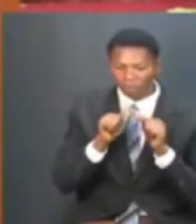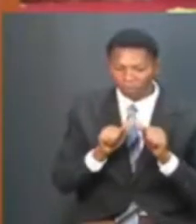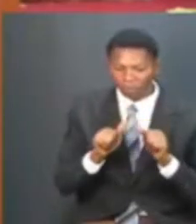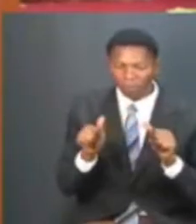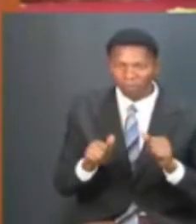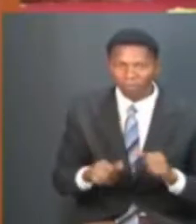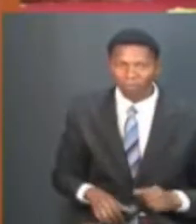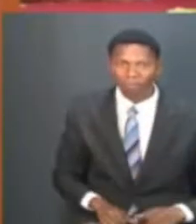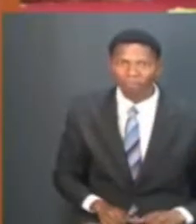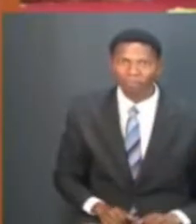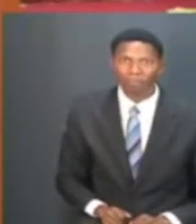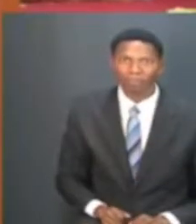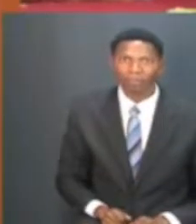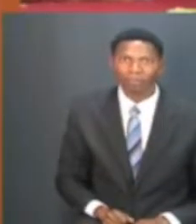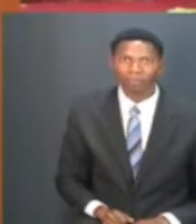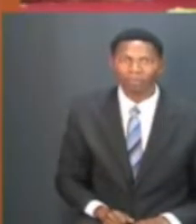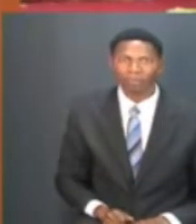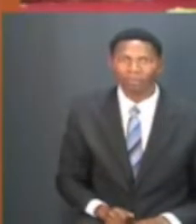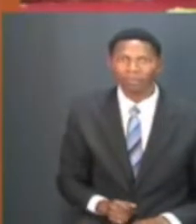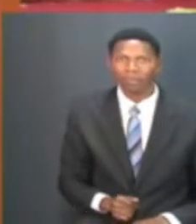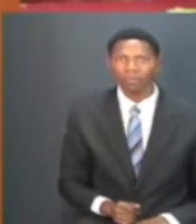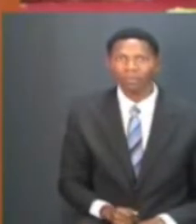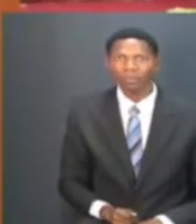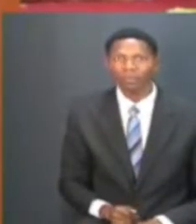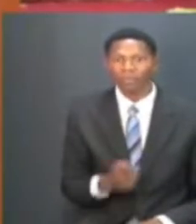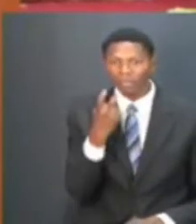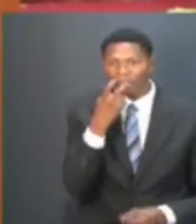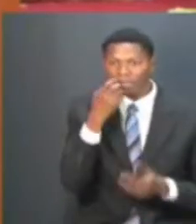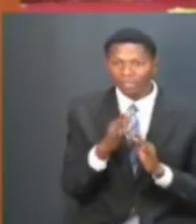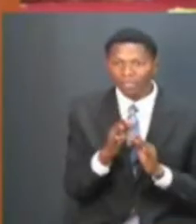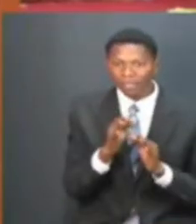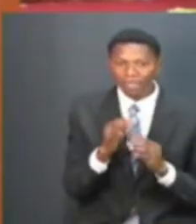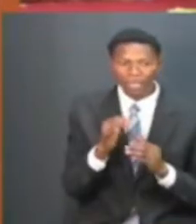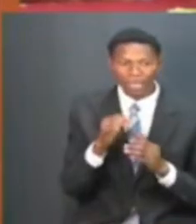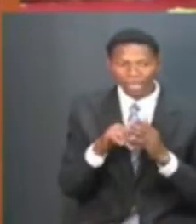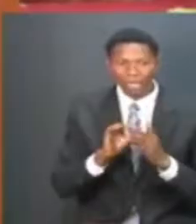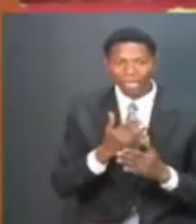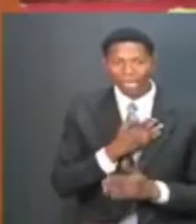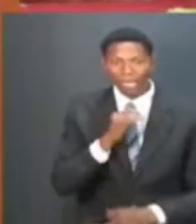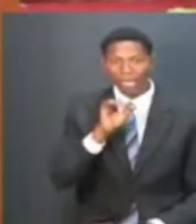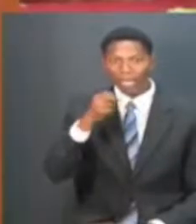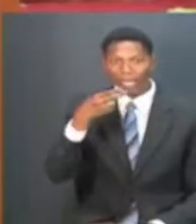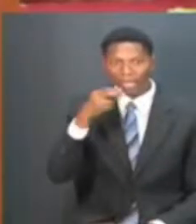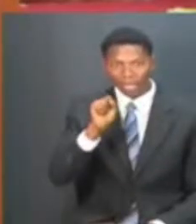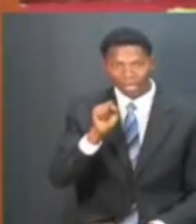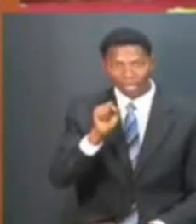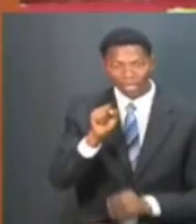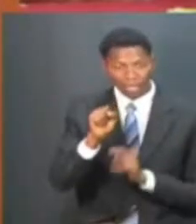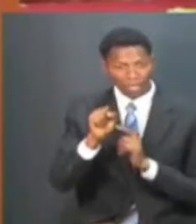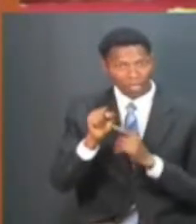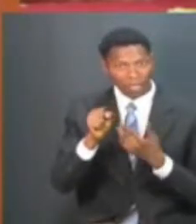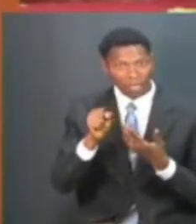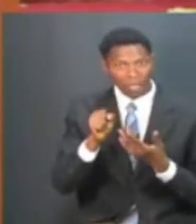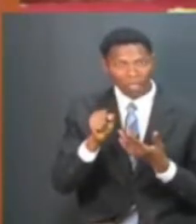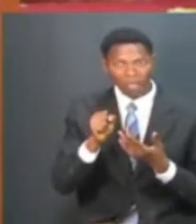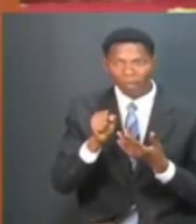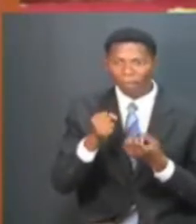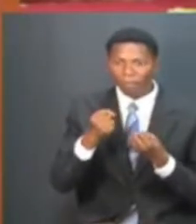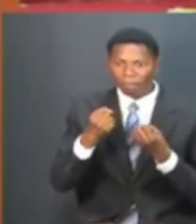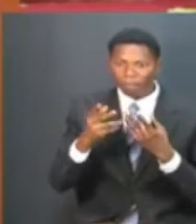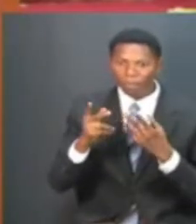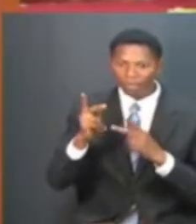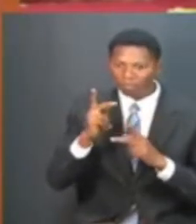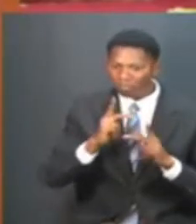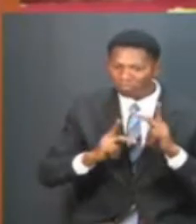vigorously. Mr. Speaker, if you go to our senior high schools, many of them offer business